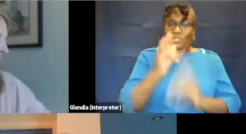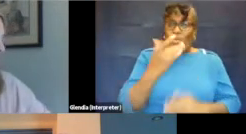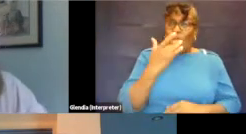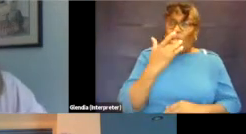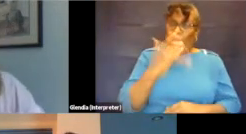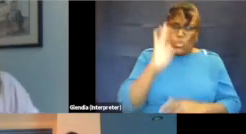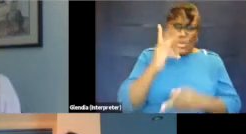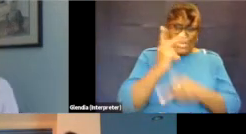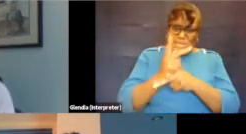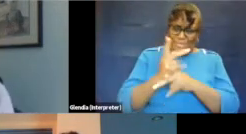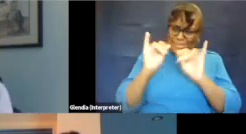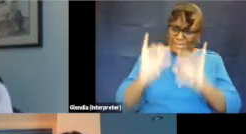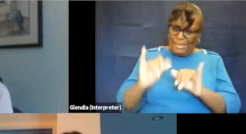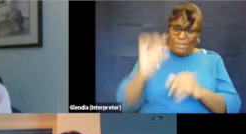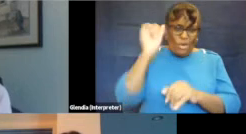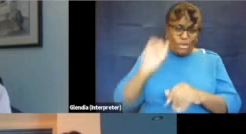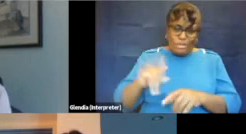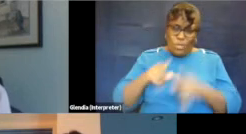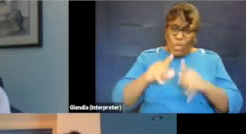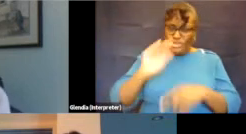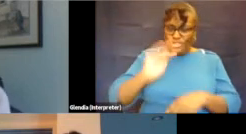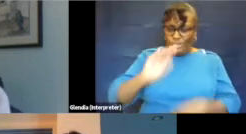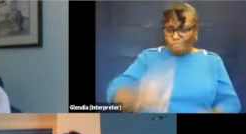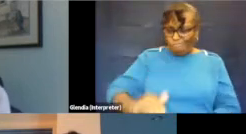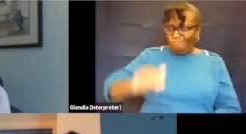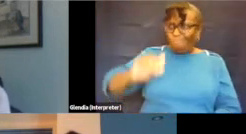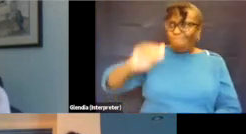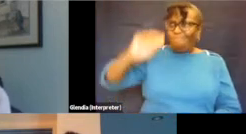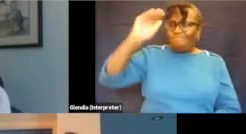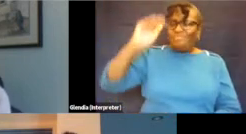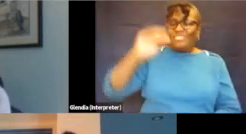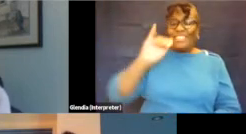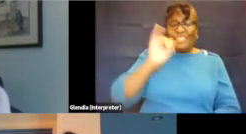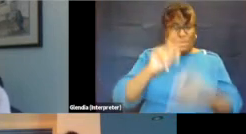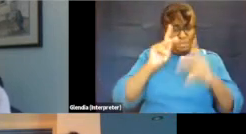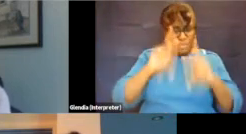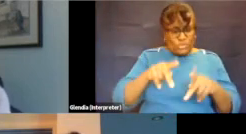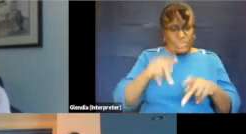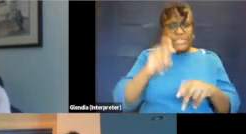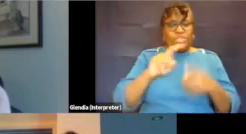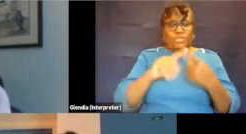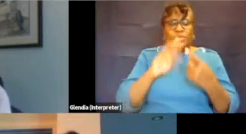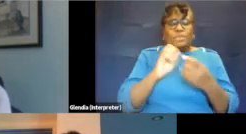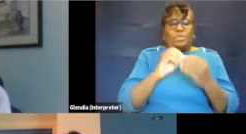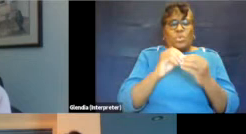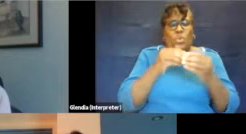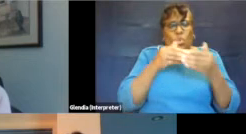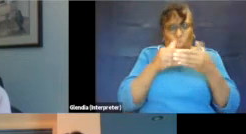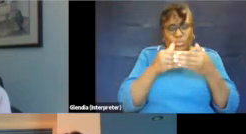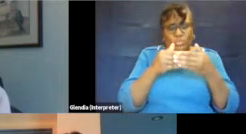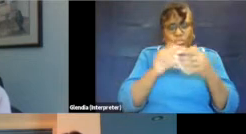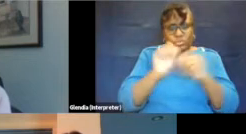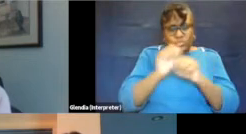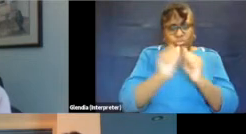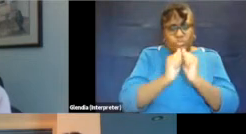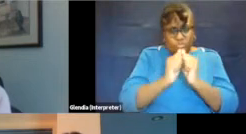and goes through many milestones in life. And so this person needs to be a really close factor in those milestones.